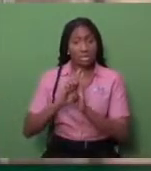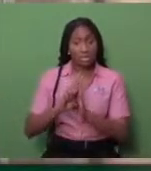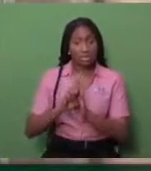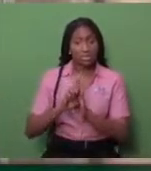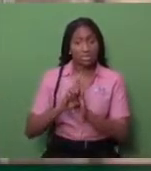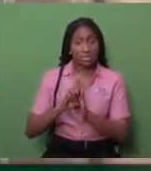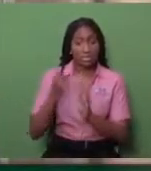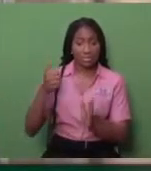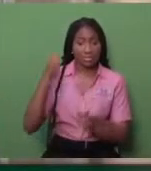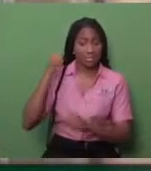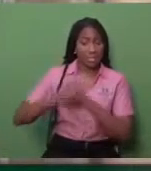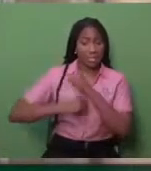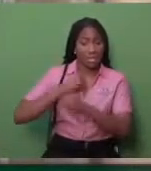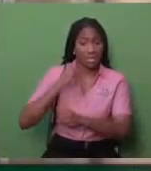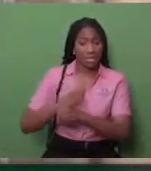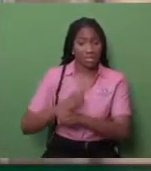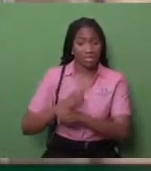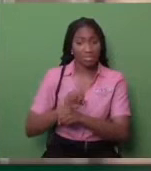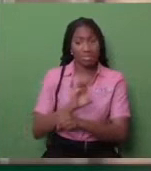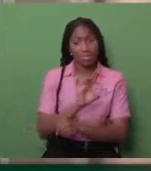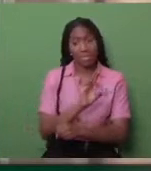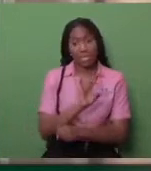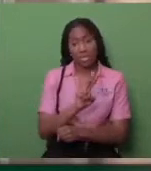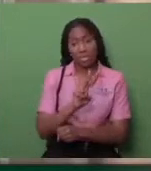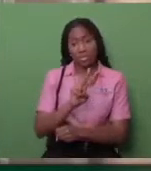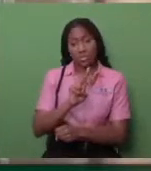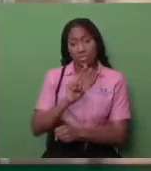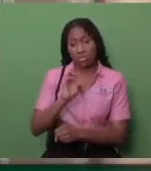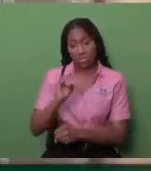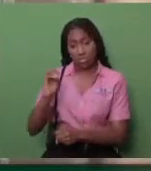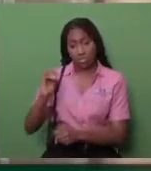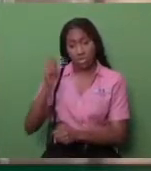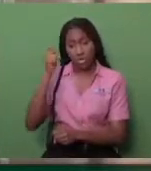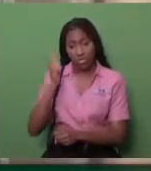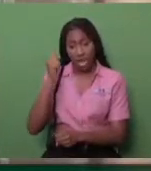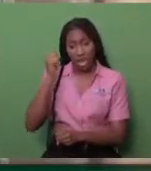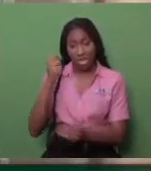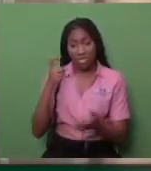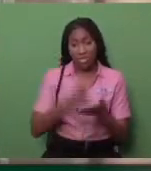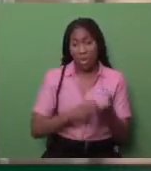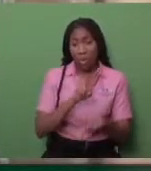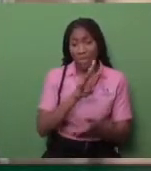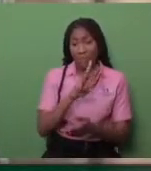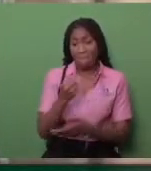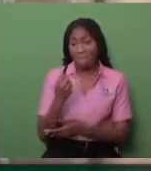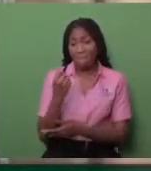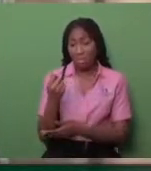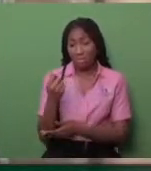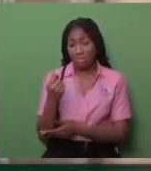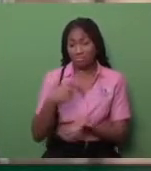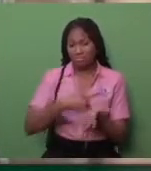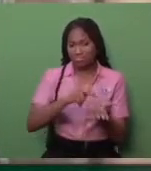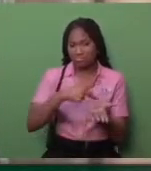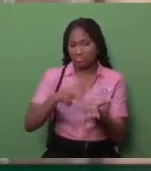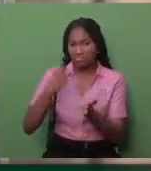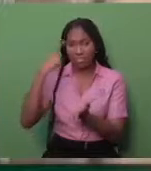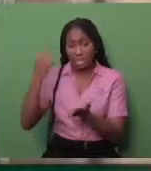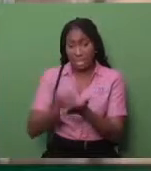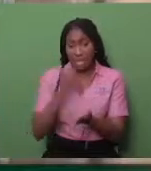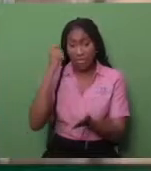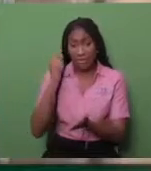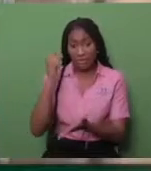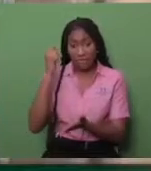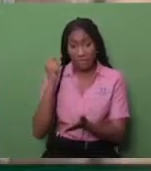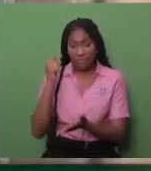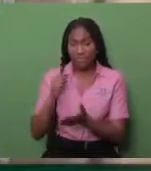a total of 8,200 grants valued at 24 million have been paid out in salary relief grants. Again, according to the same books